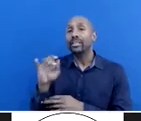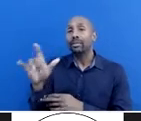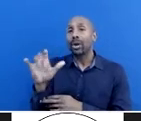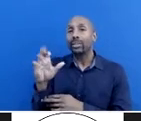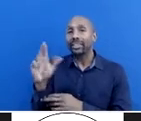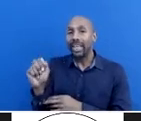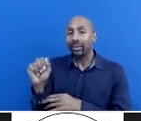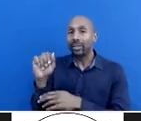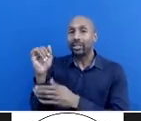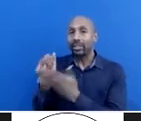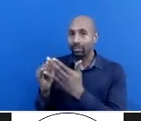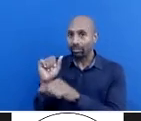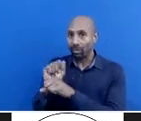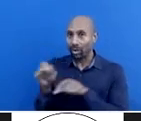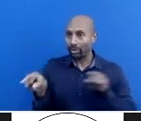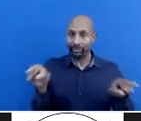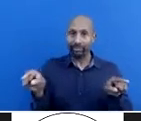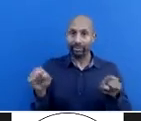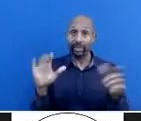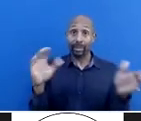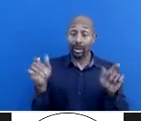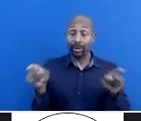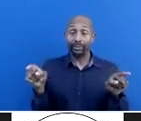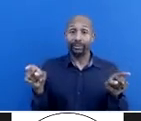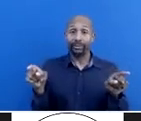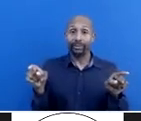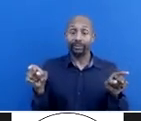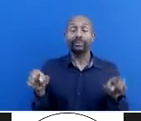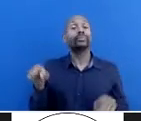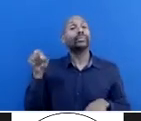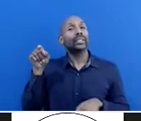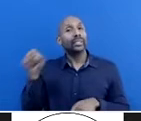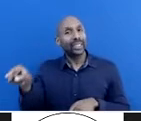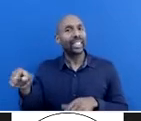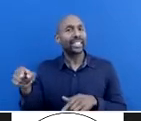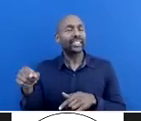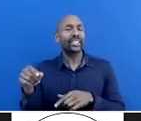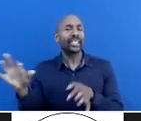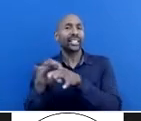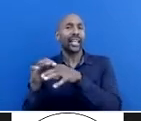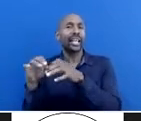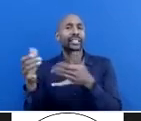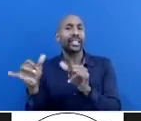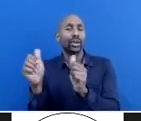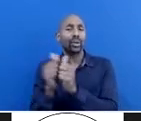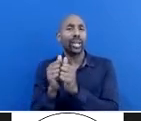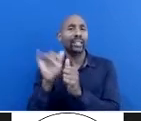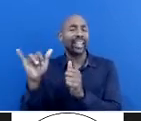While Cyrus' exhibit is evocative of that kind of golden age of Black cultural